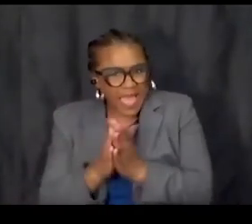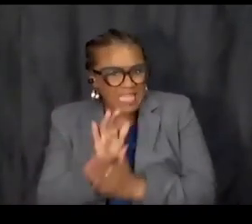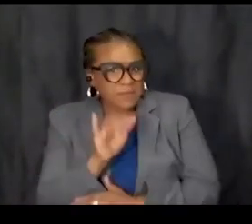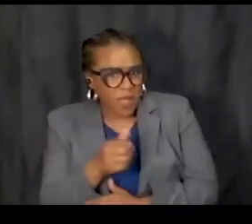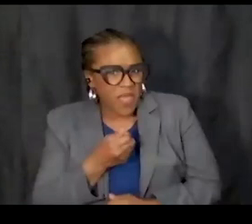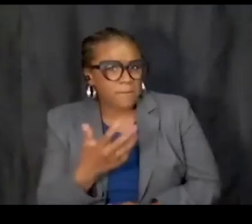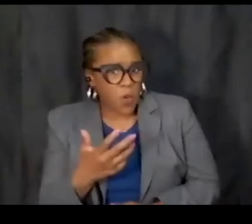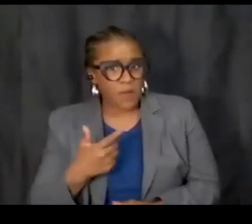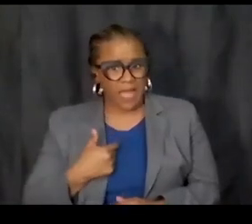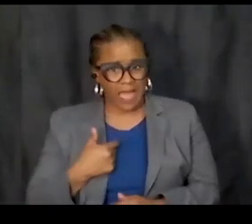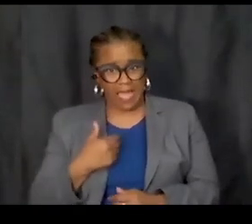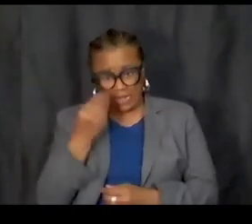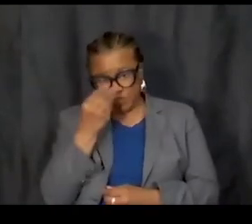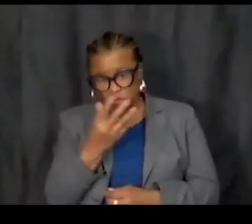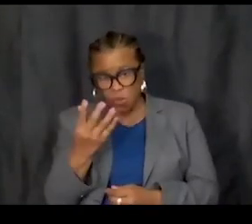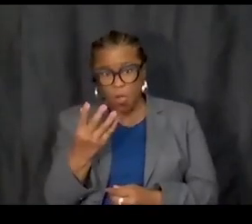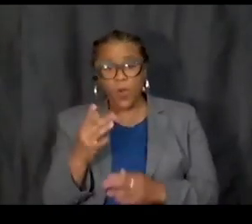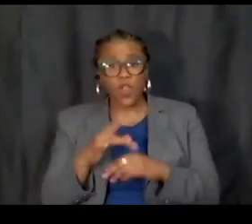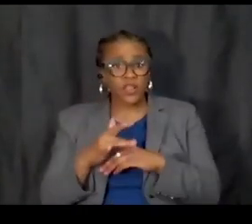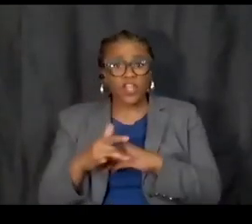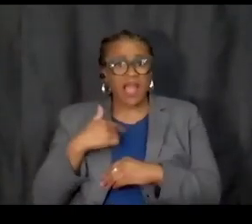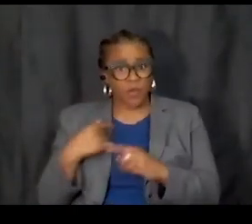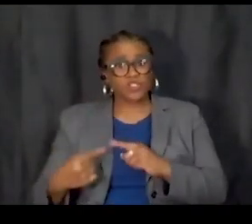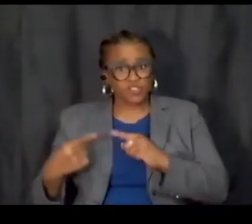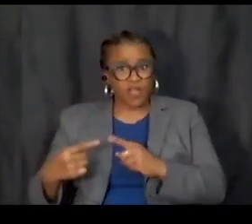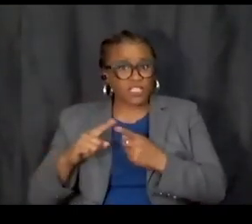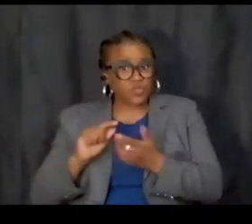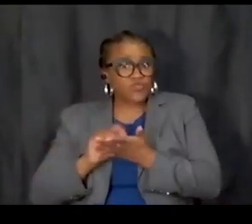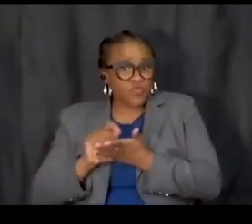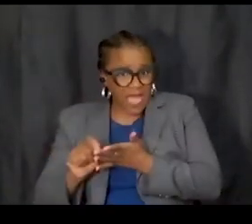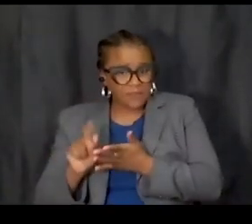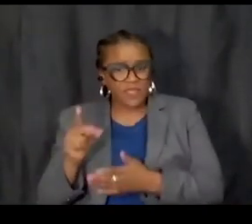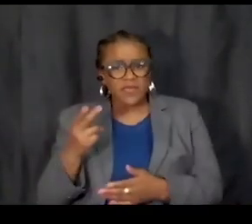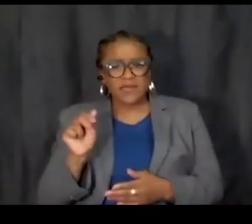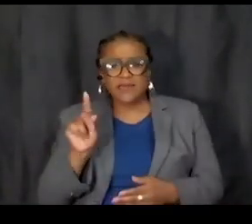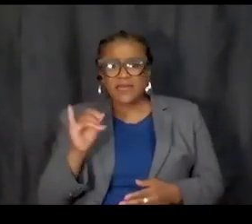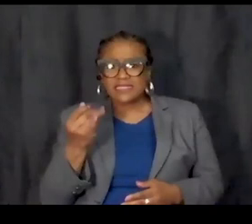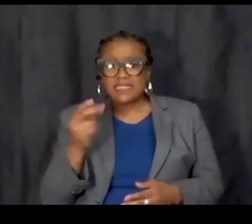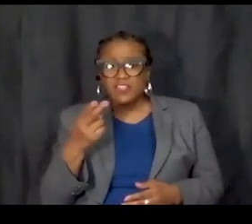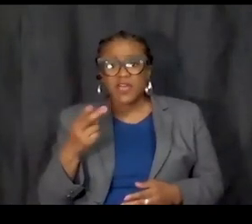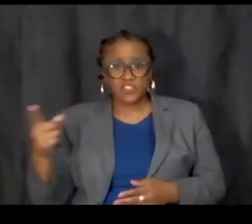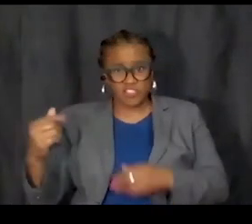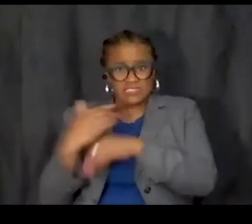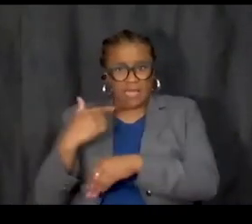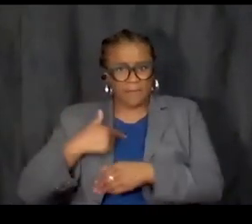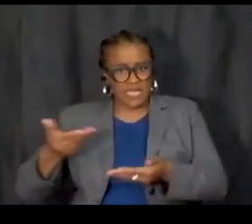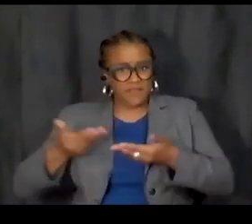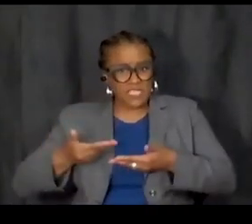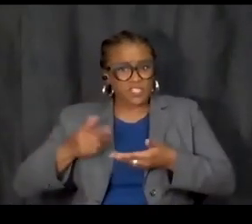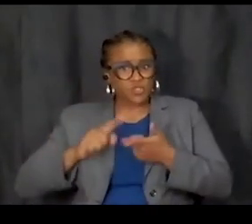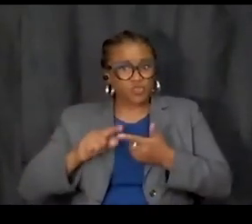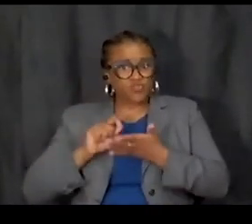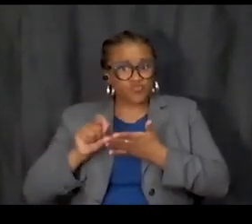was struggling to write, and Khadijah sent me this invitation to send her a poem for consideration for publication in the New York Times. And I'm like, oh my